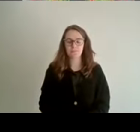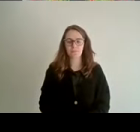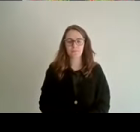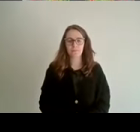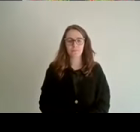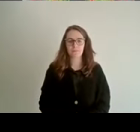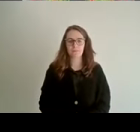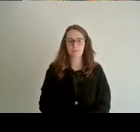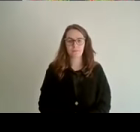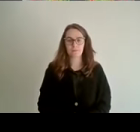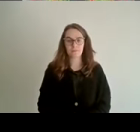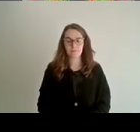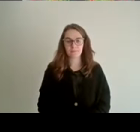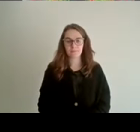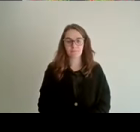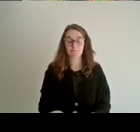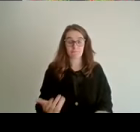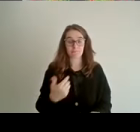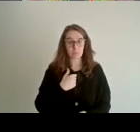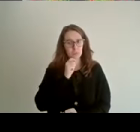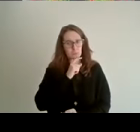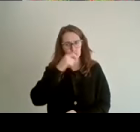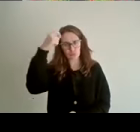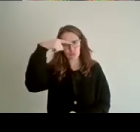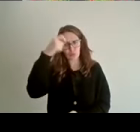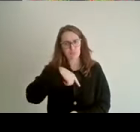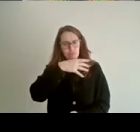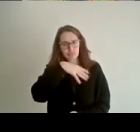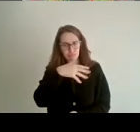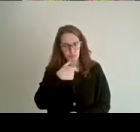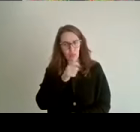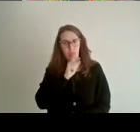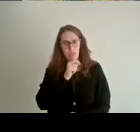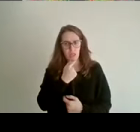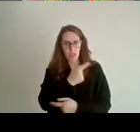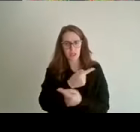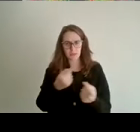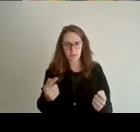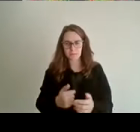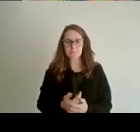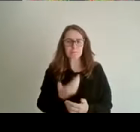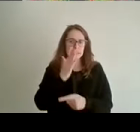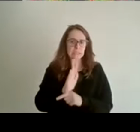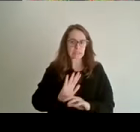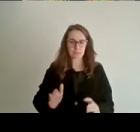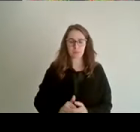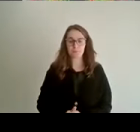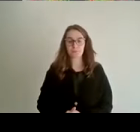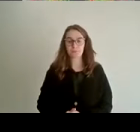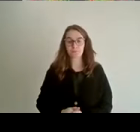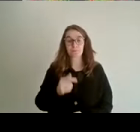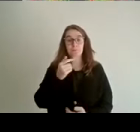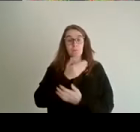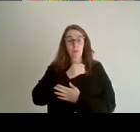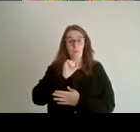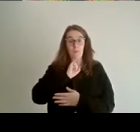I can tell about one story as an experience and as an example. A friend of mine decided to move to another country